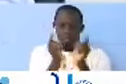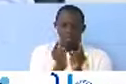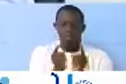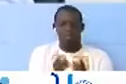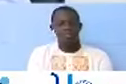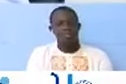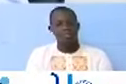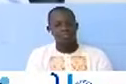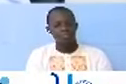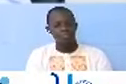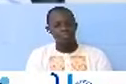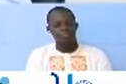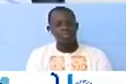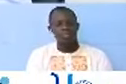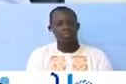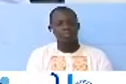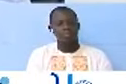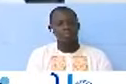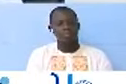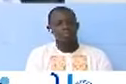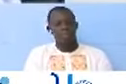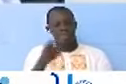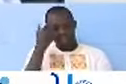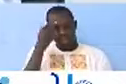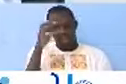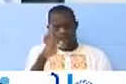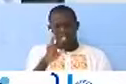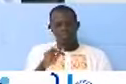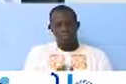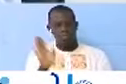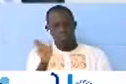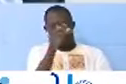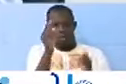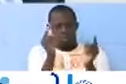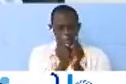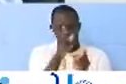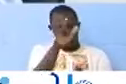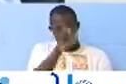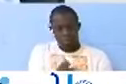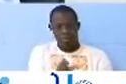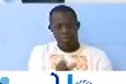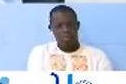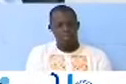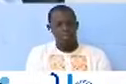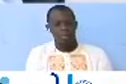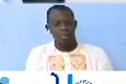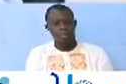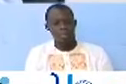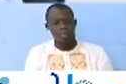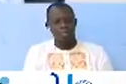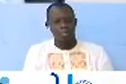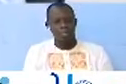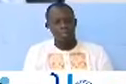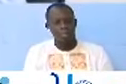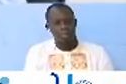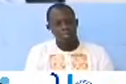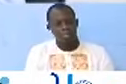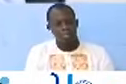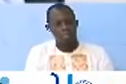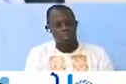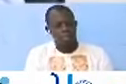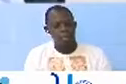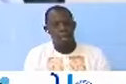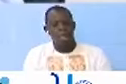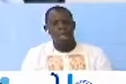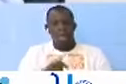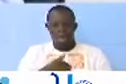So I saw that I went to him. ngora udde ko afaye ko lefta jere.